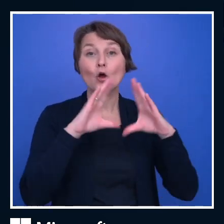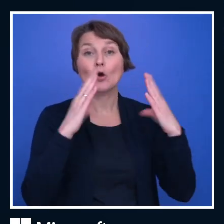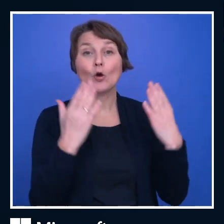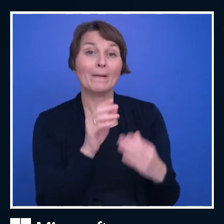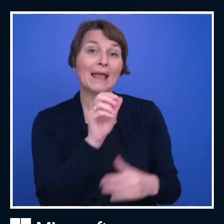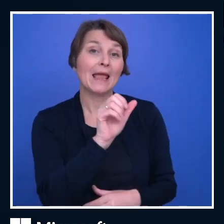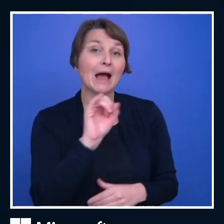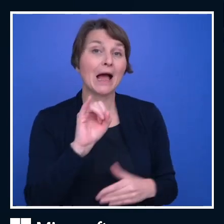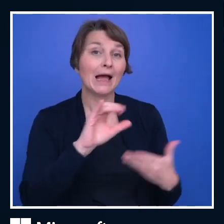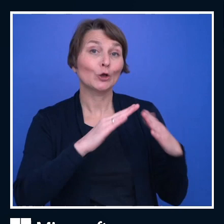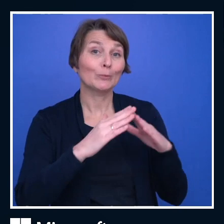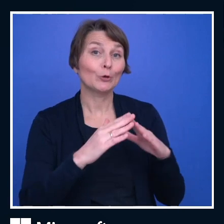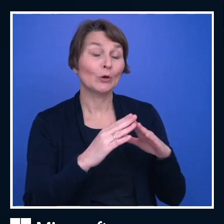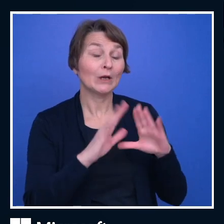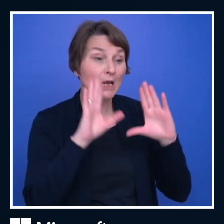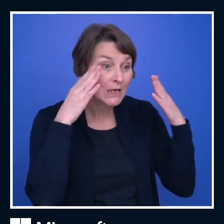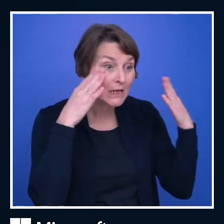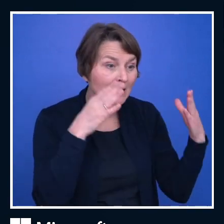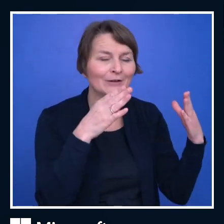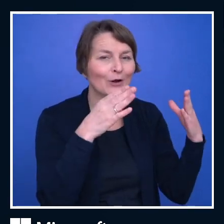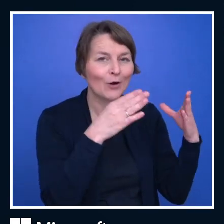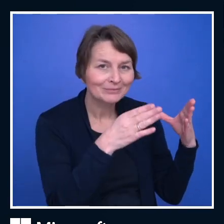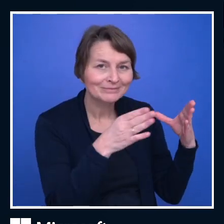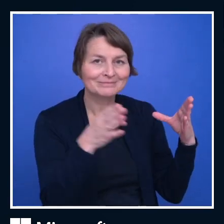about, let me share my screen.